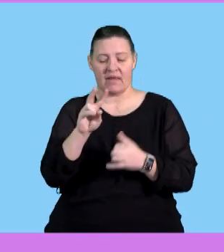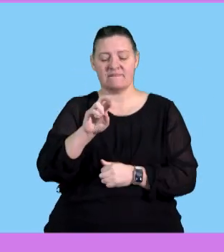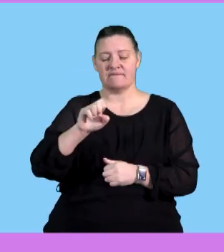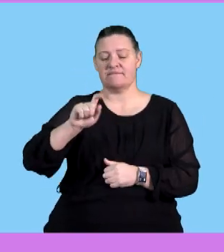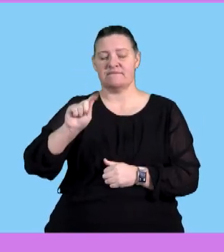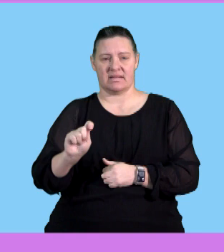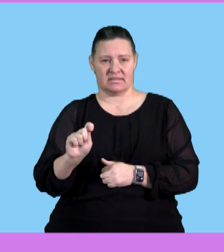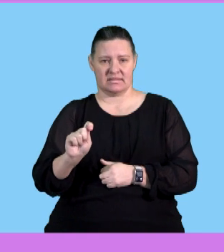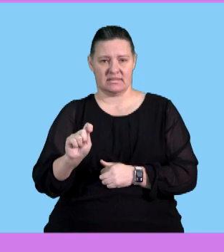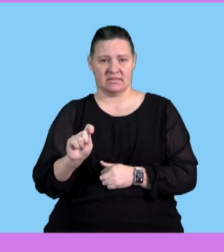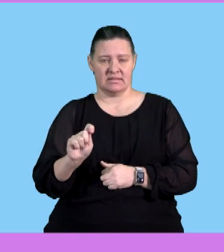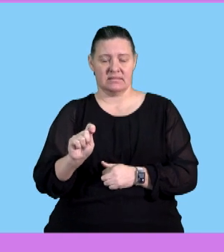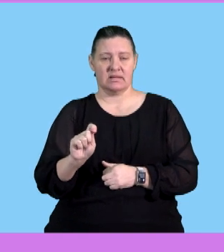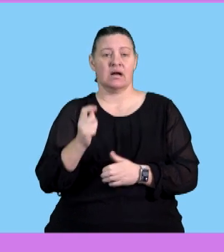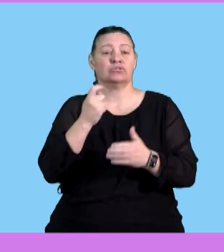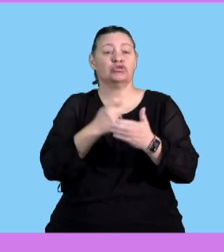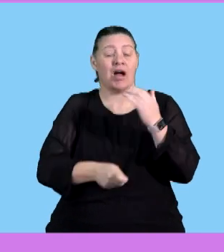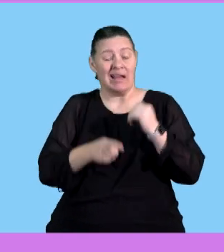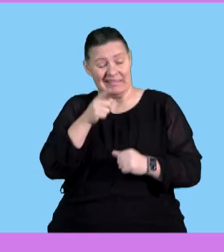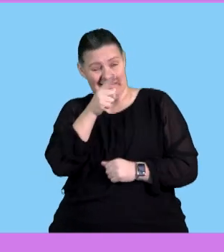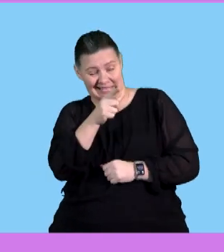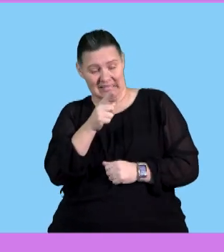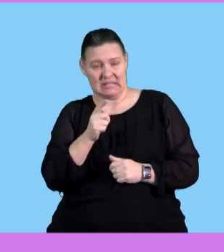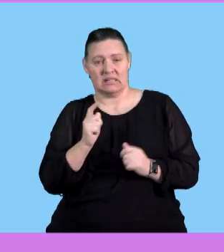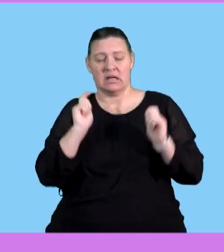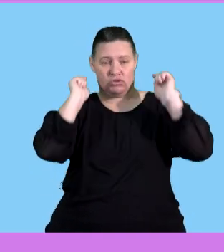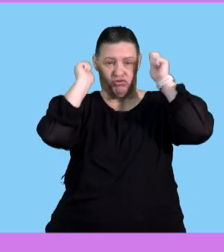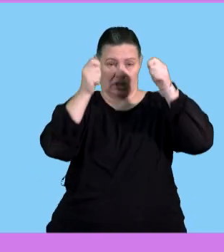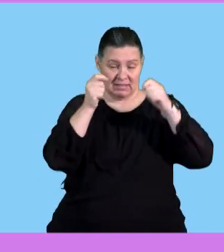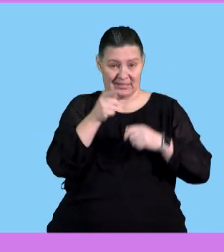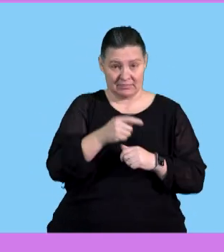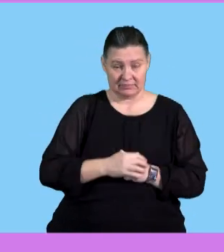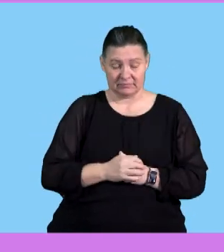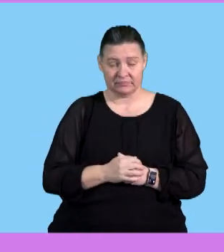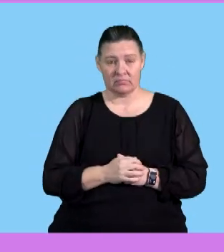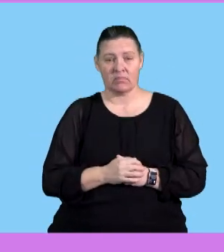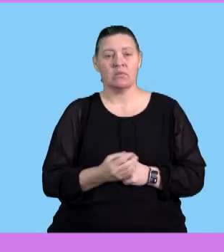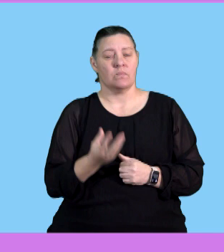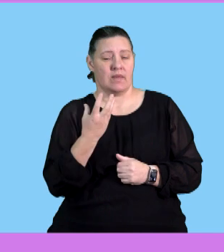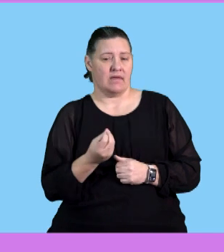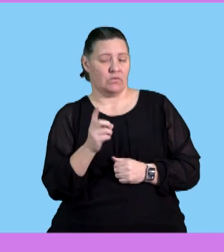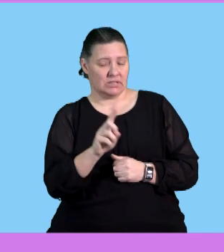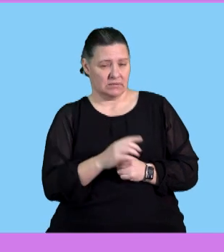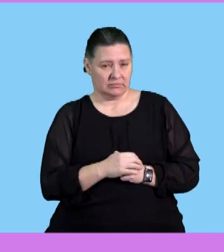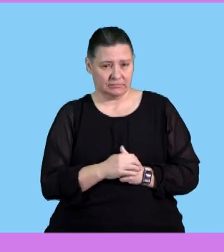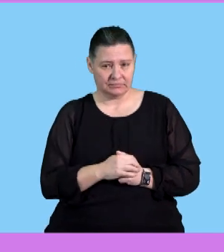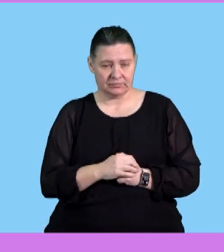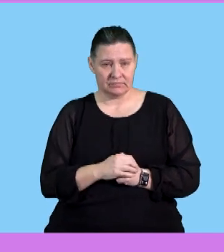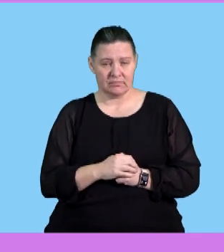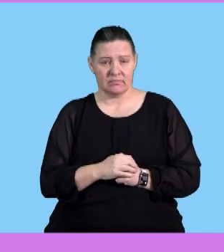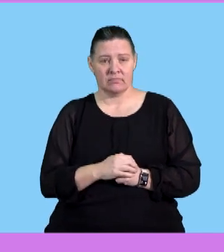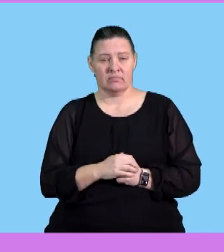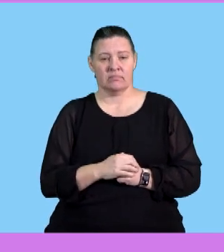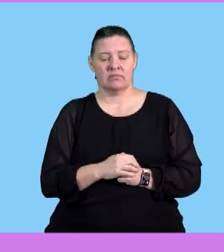calculate the amount of VAT charged on this jacket. So now let us look at what we are having